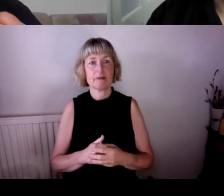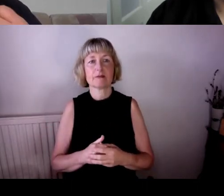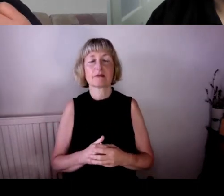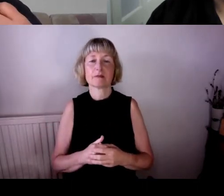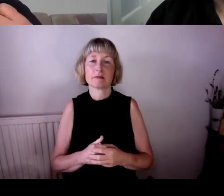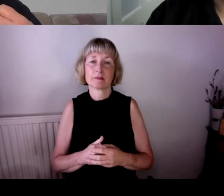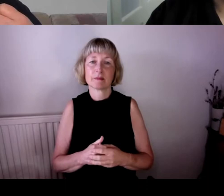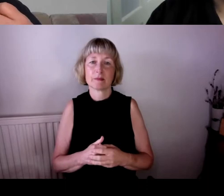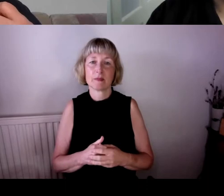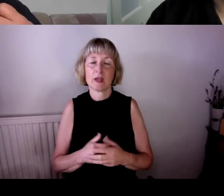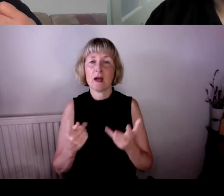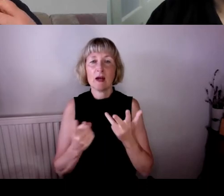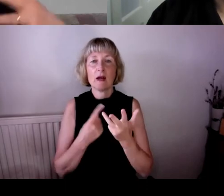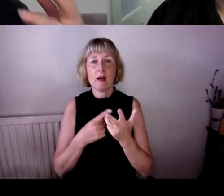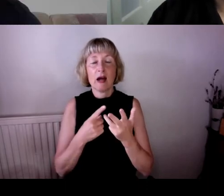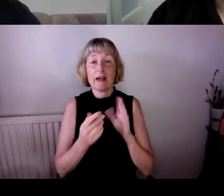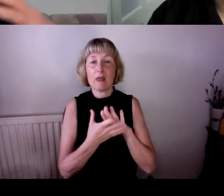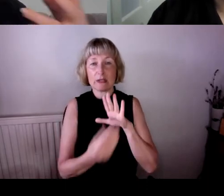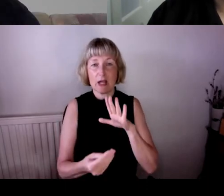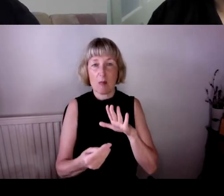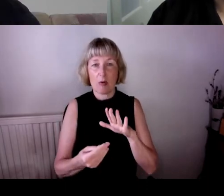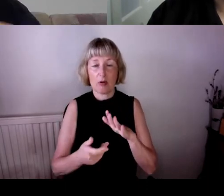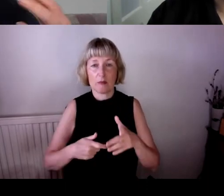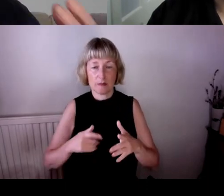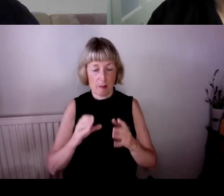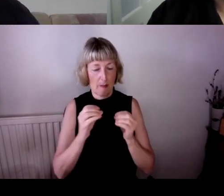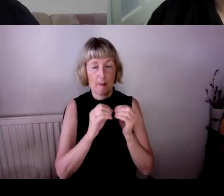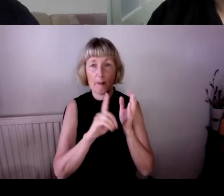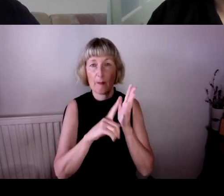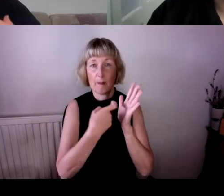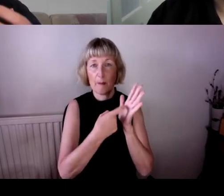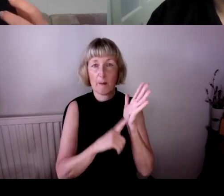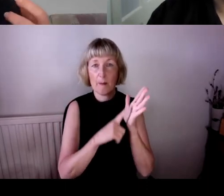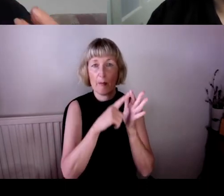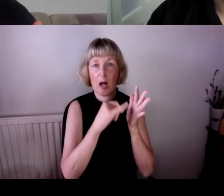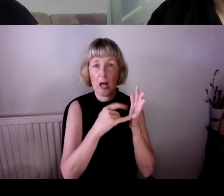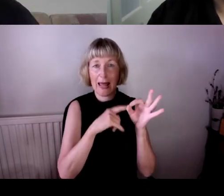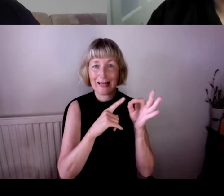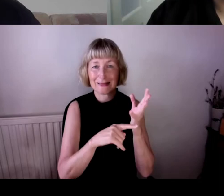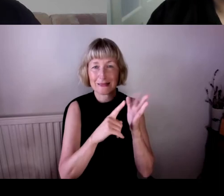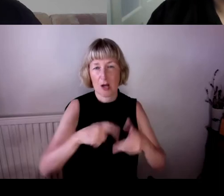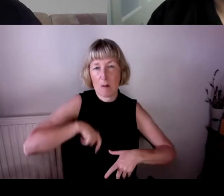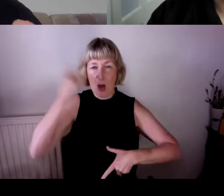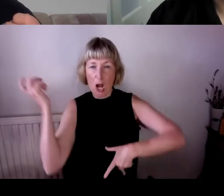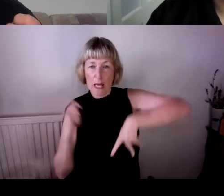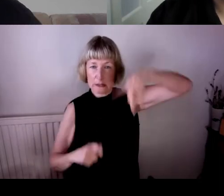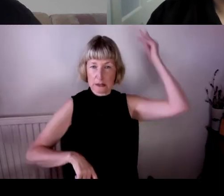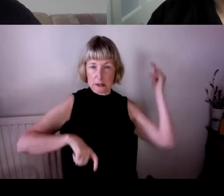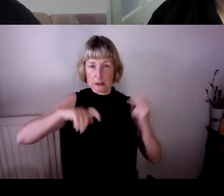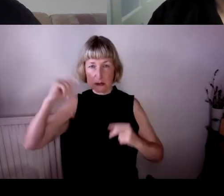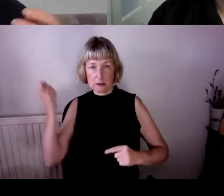artist, and she wanted to bring audio description into her performance. She didn't quite know how to do it. And